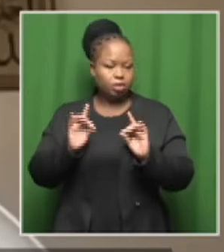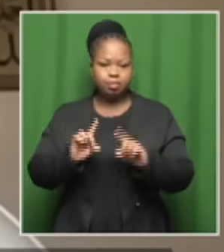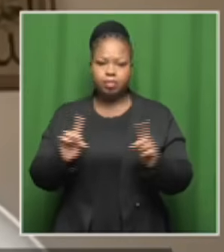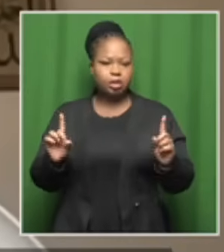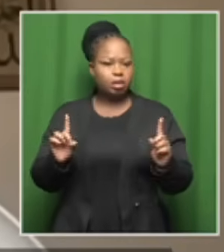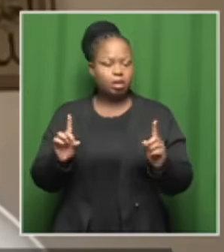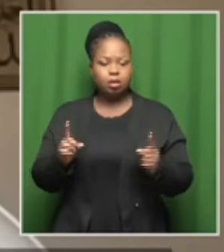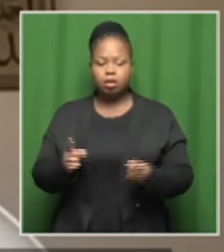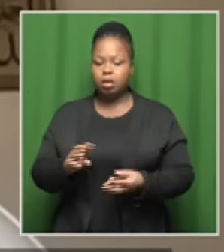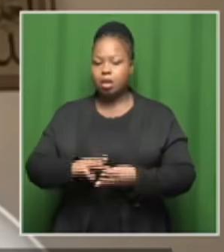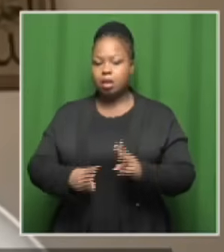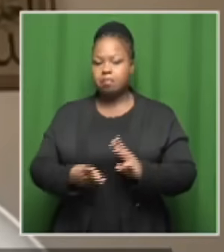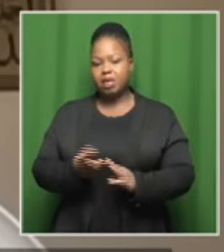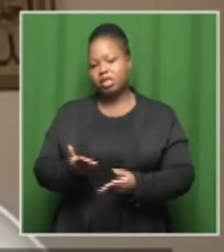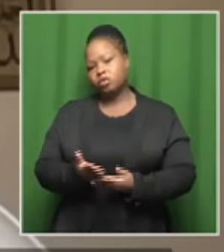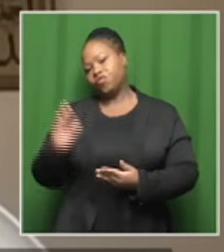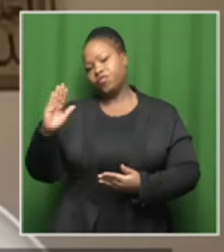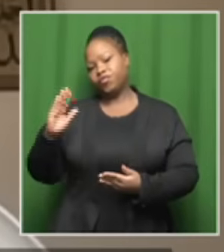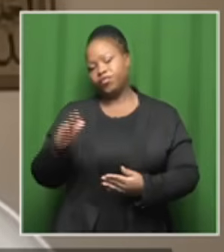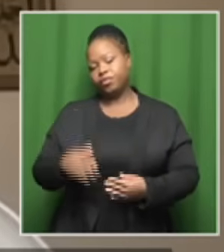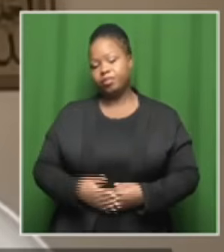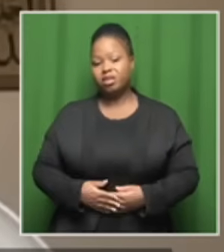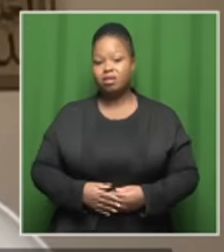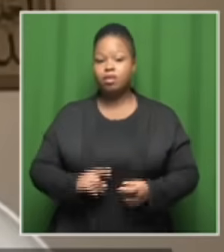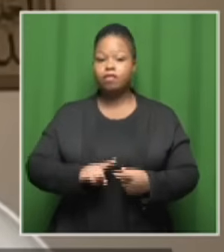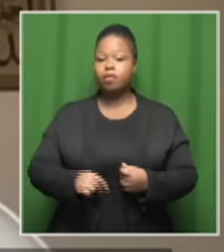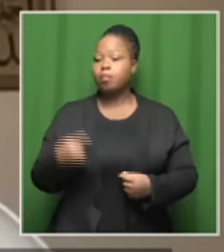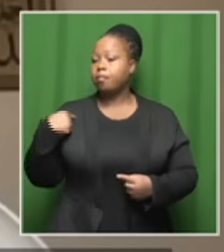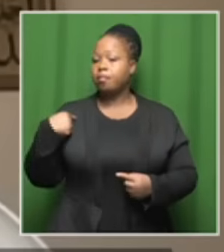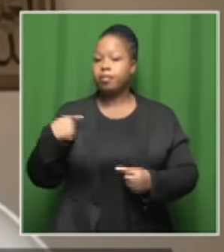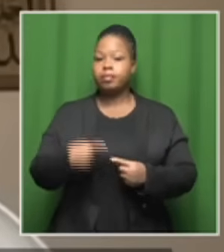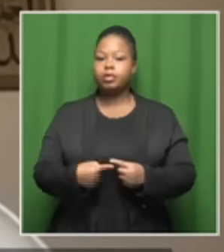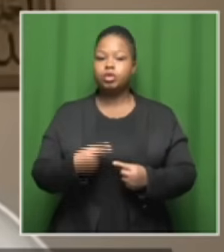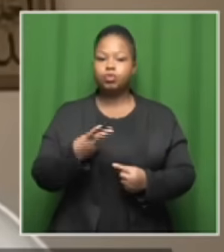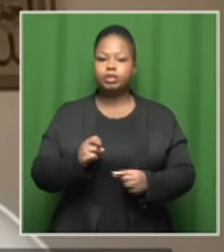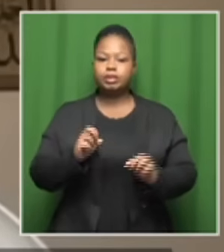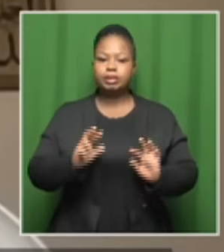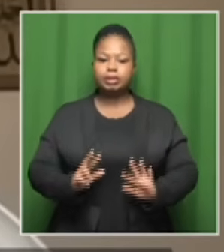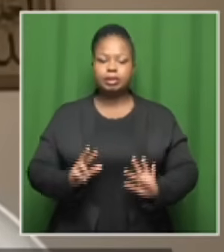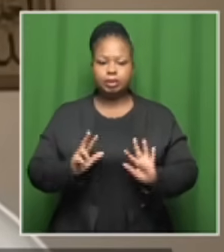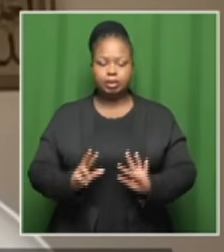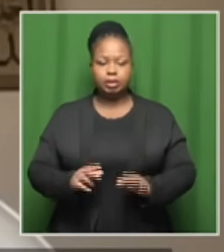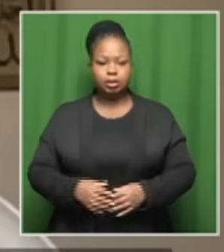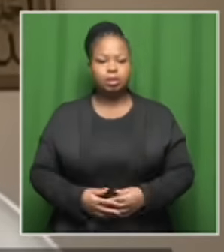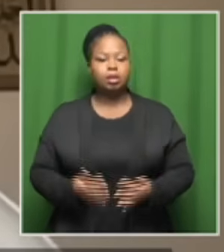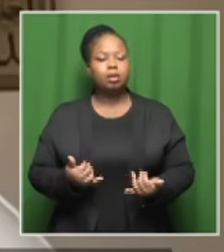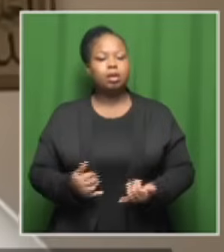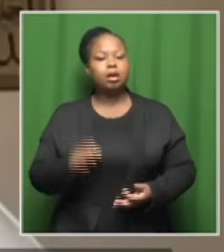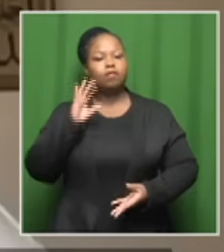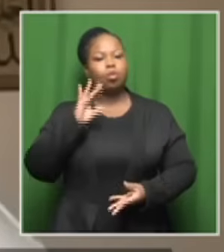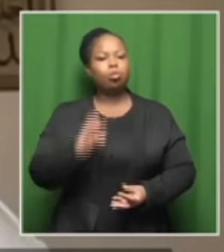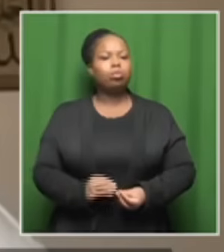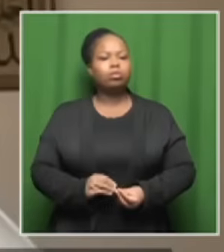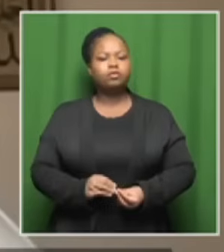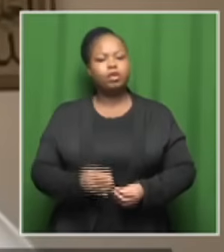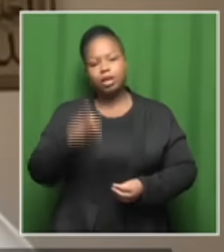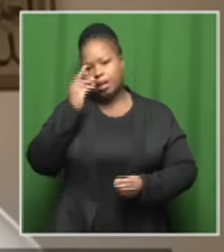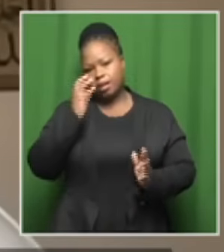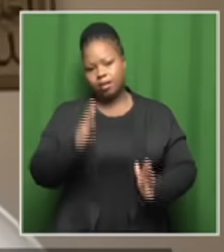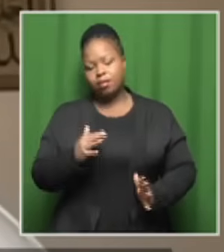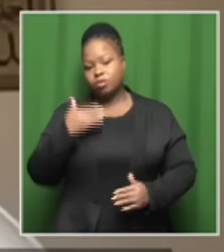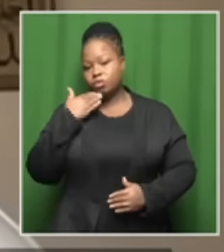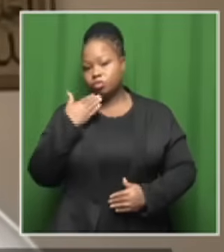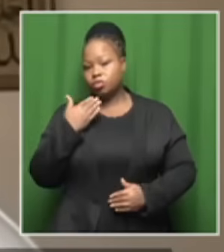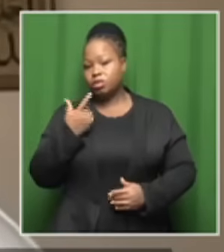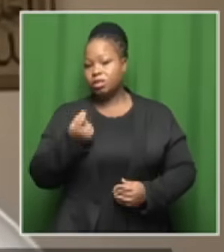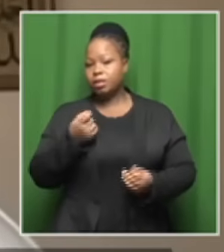on since 2018. So in the total number of learners who did mathematics in